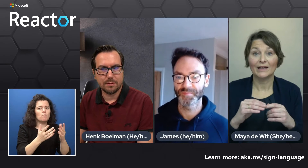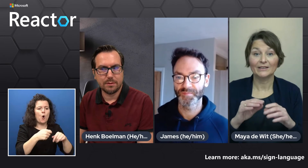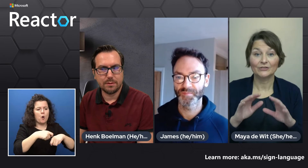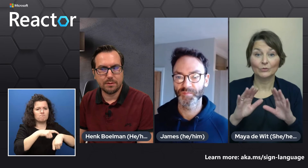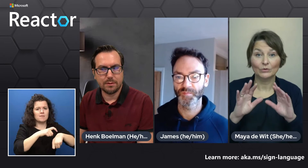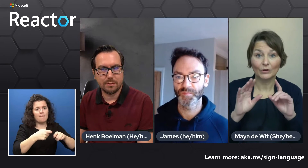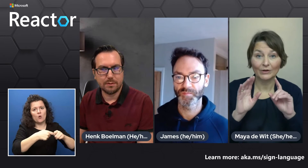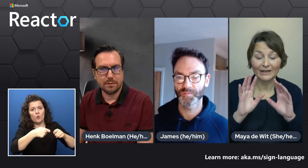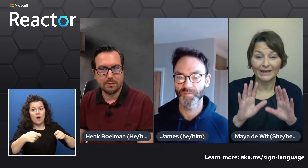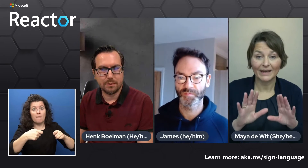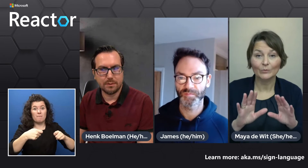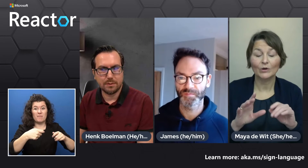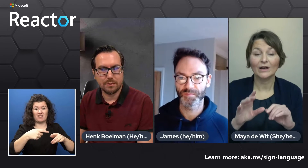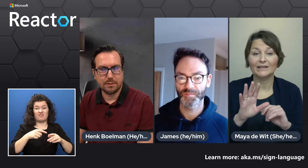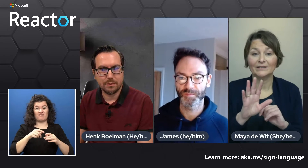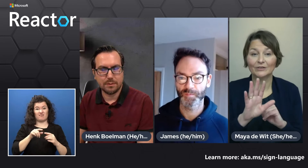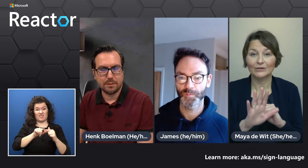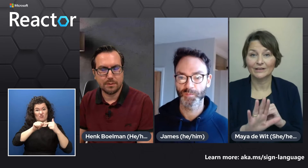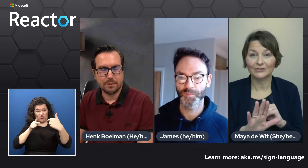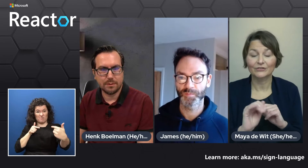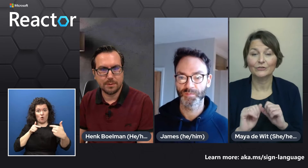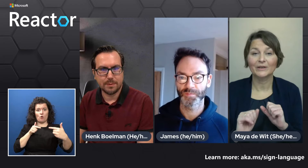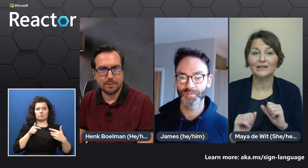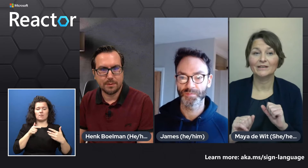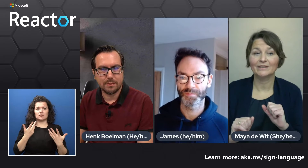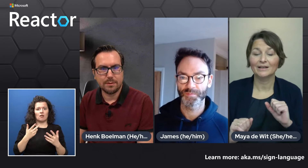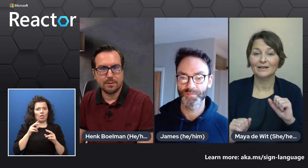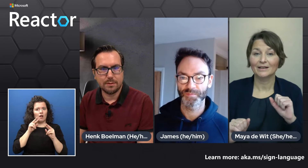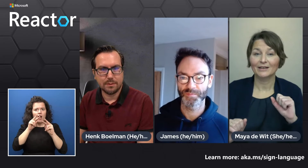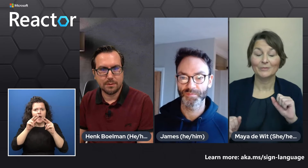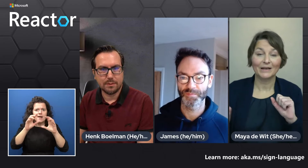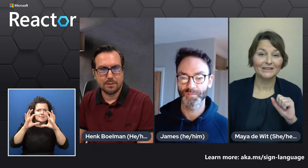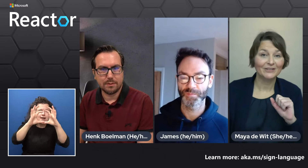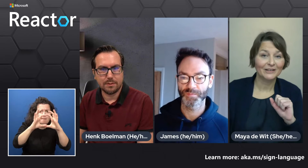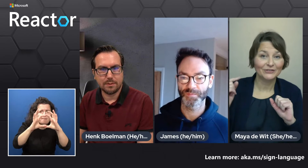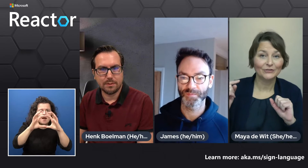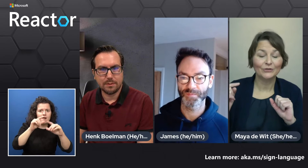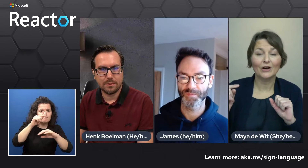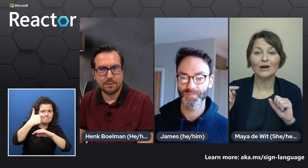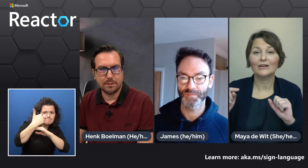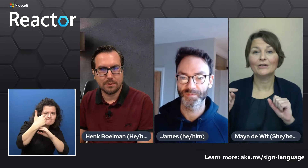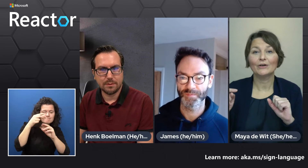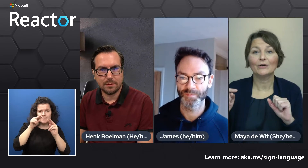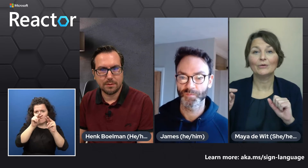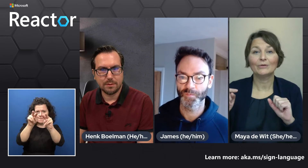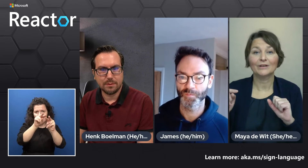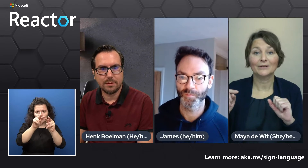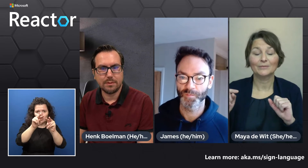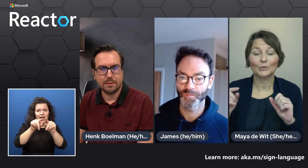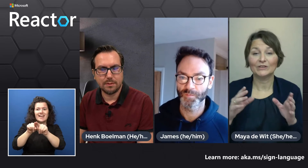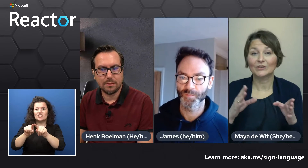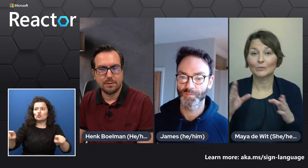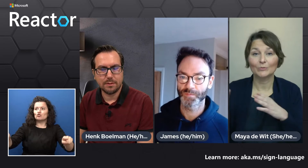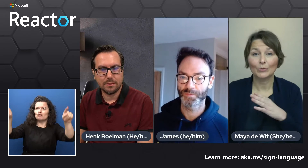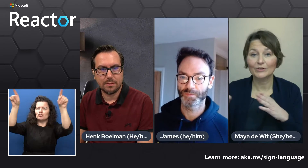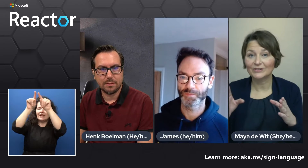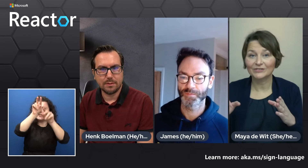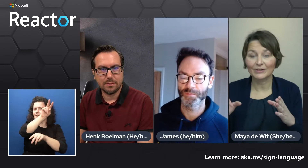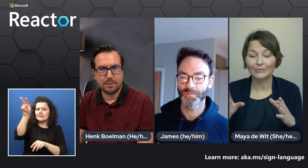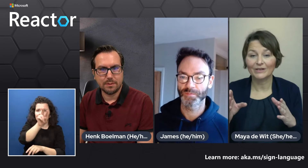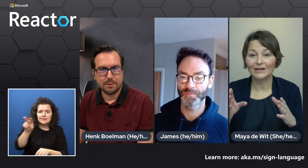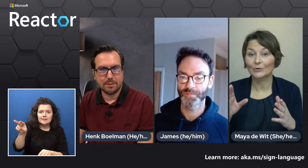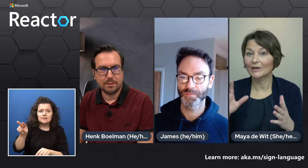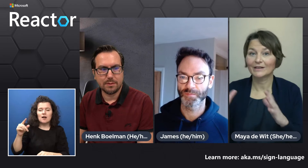So I need to look at a camera. I need to look at a screen. I need to listen to the audio. When someone points